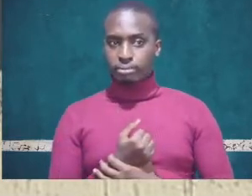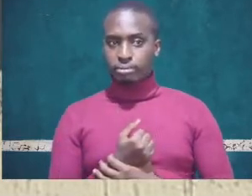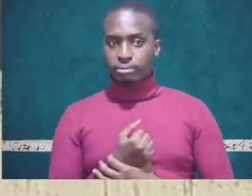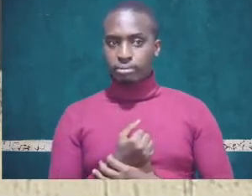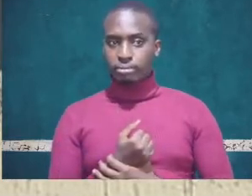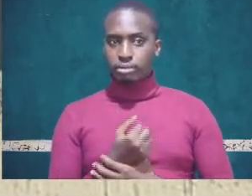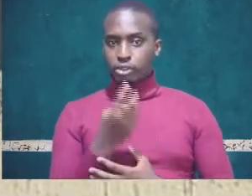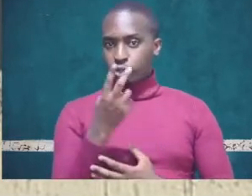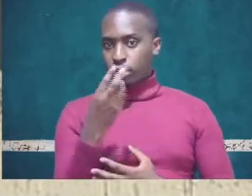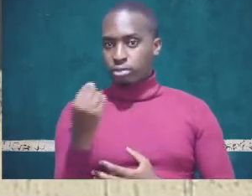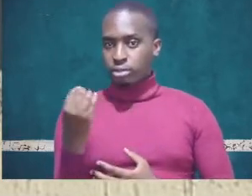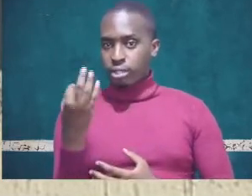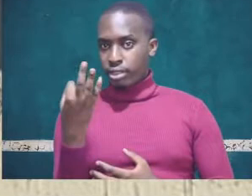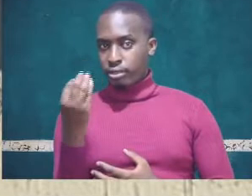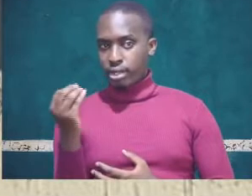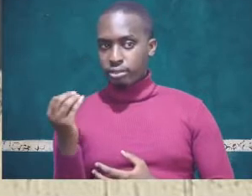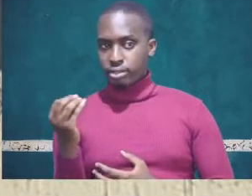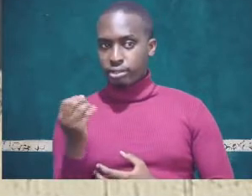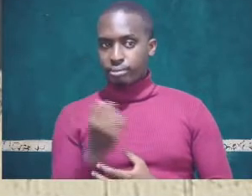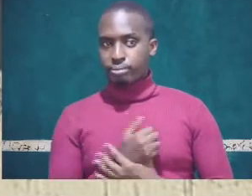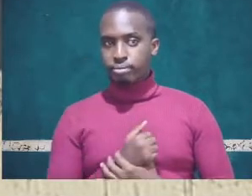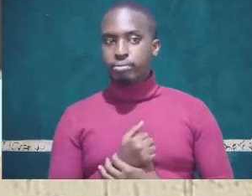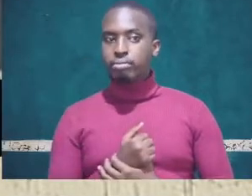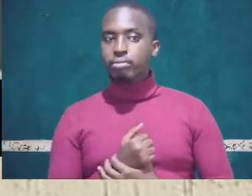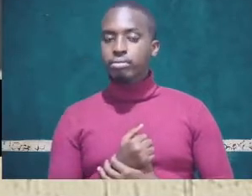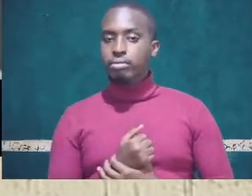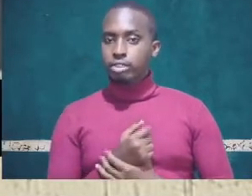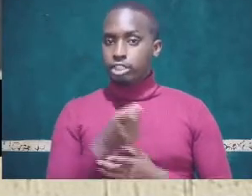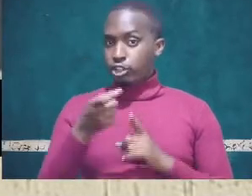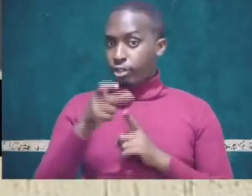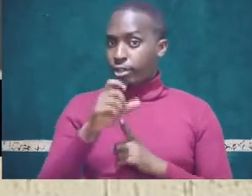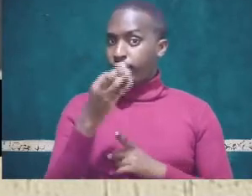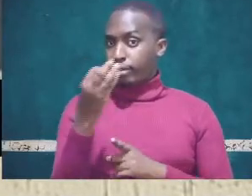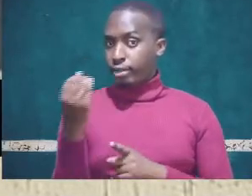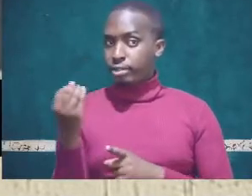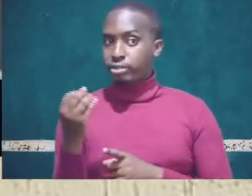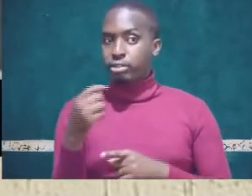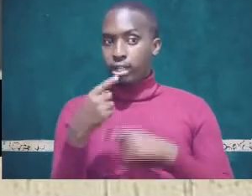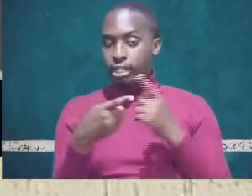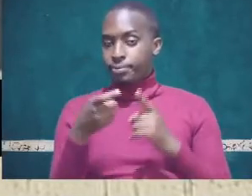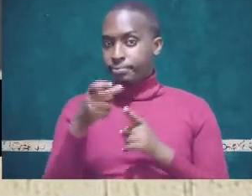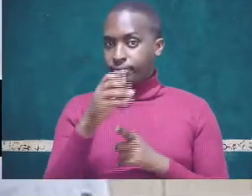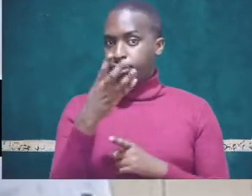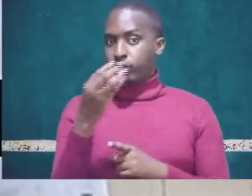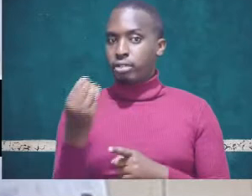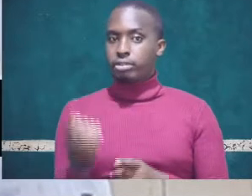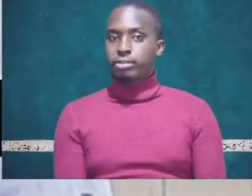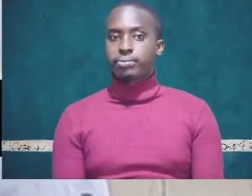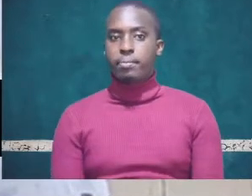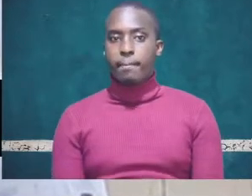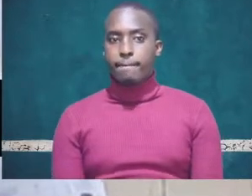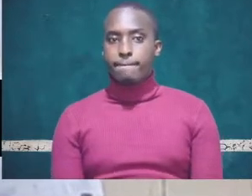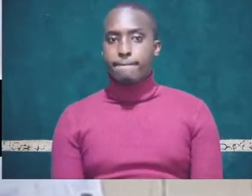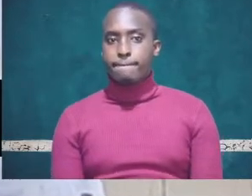We have 200. Then the price increased to 300. You can try to see. Then from